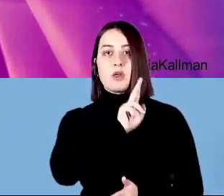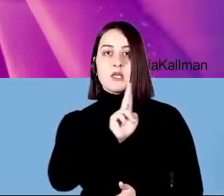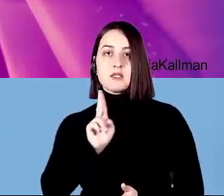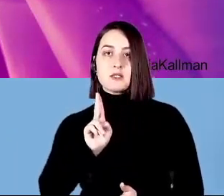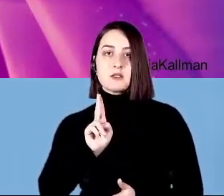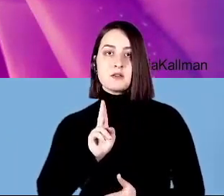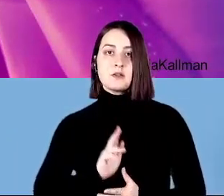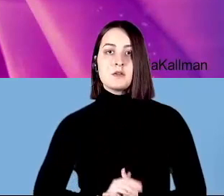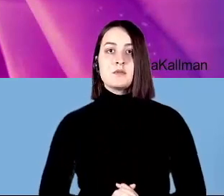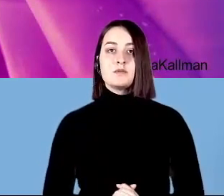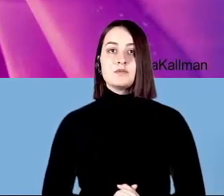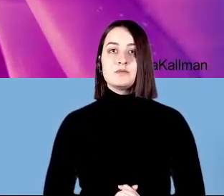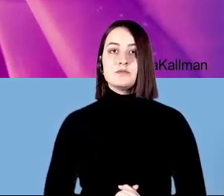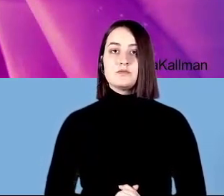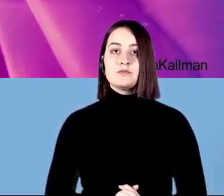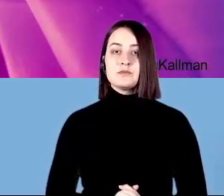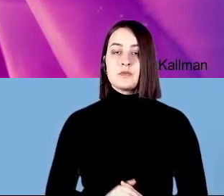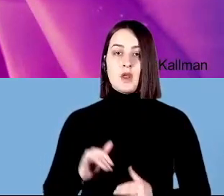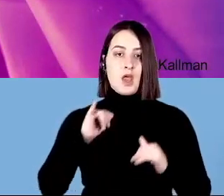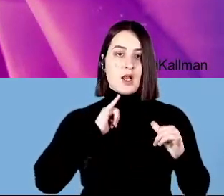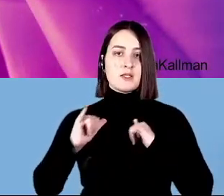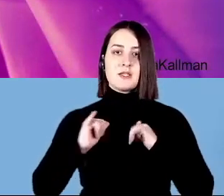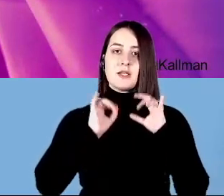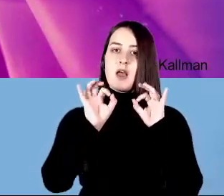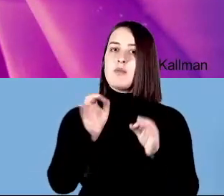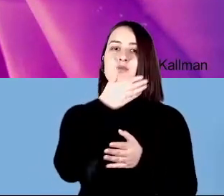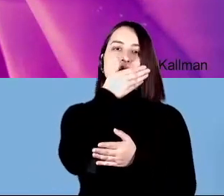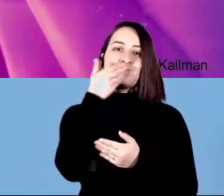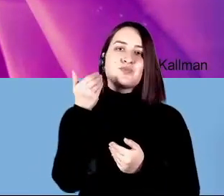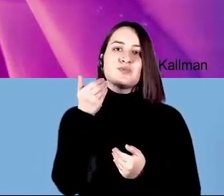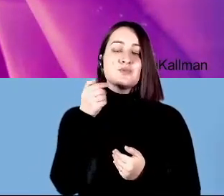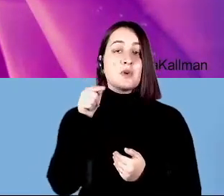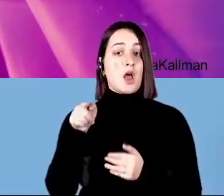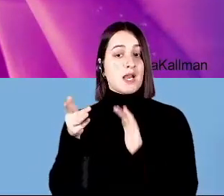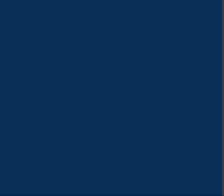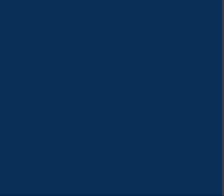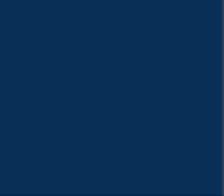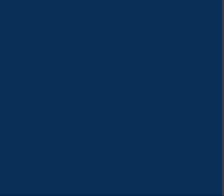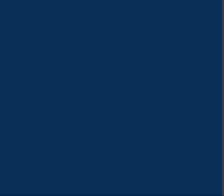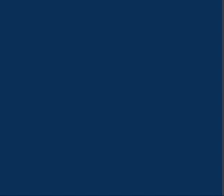that mean when they translate back into a physical world?